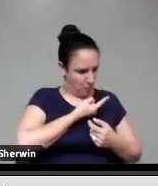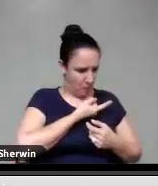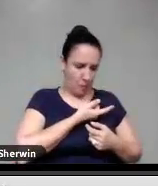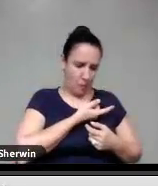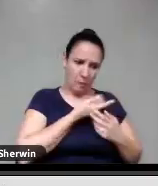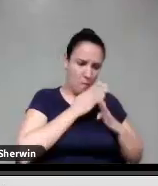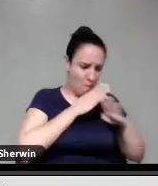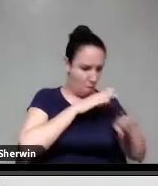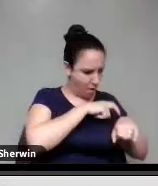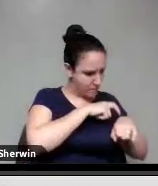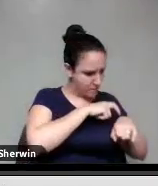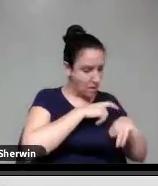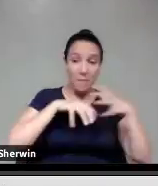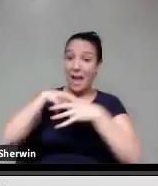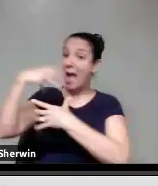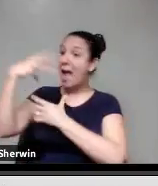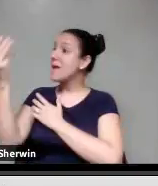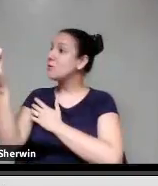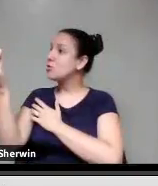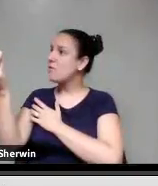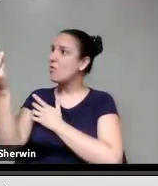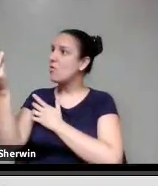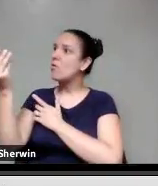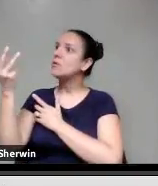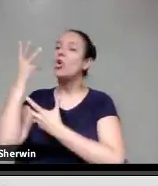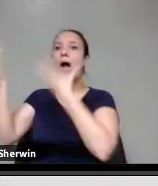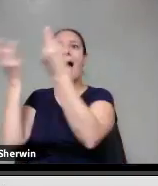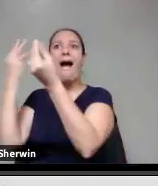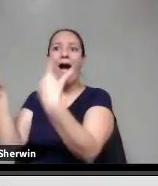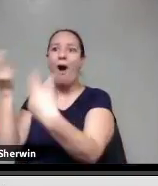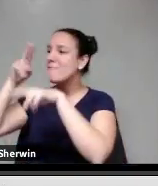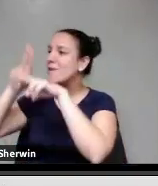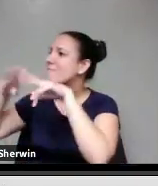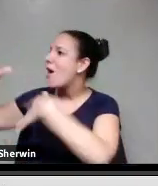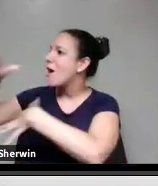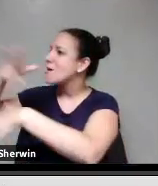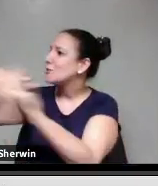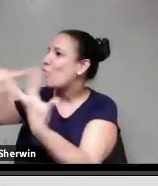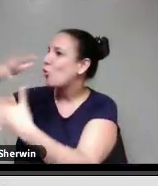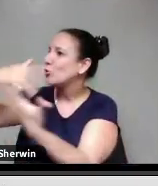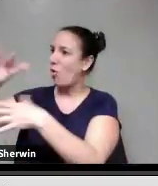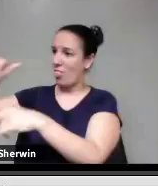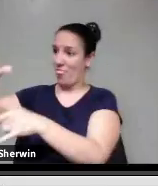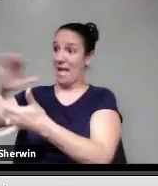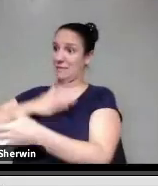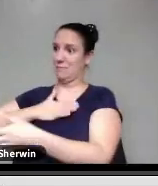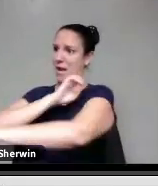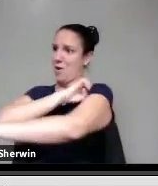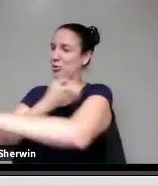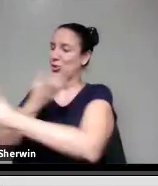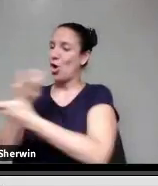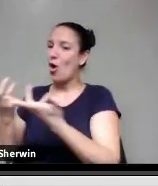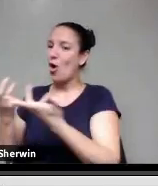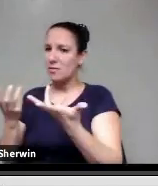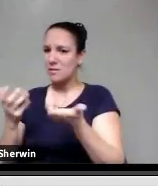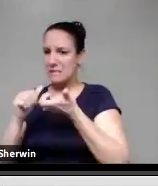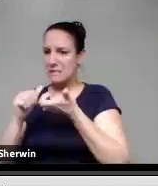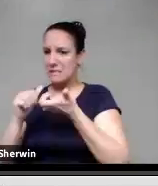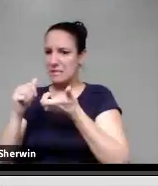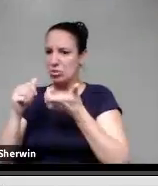talking and visiting and having fun and being very social, you can see that trying to involve those two groups in the same activity can